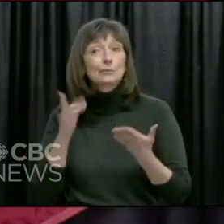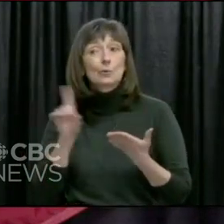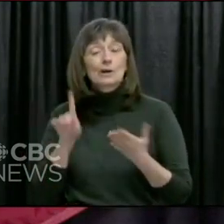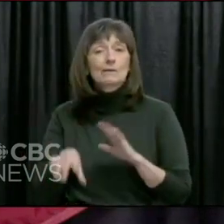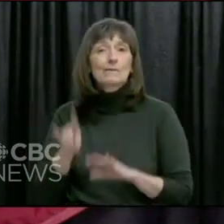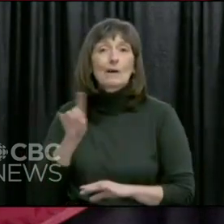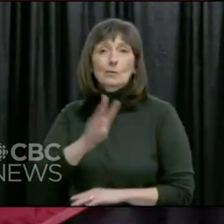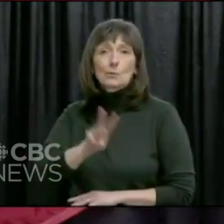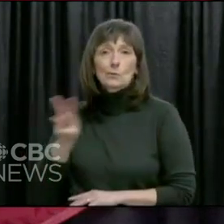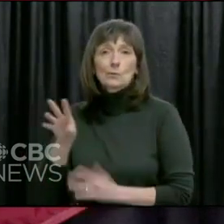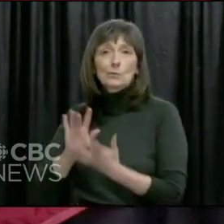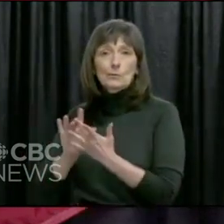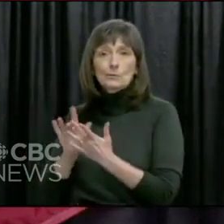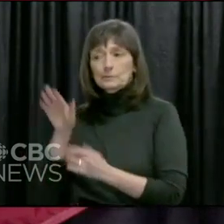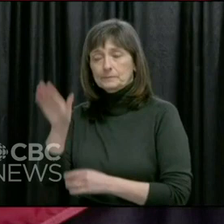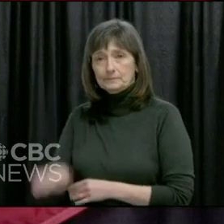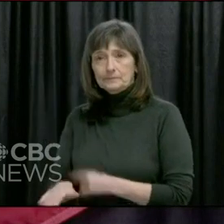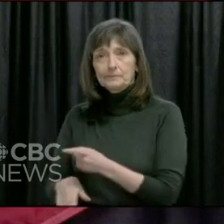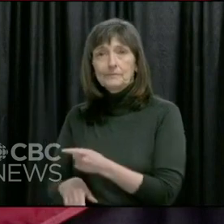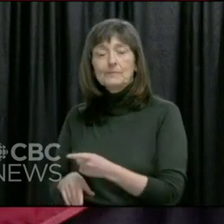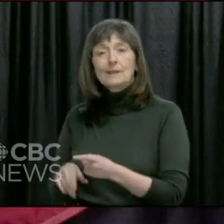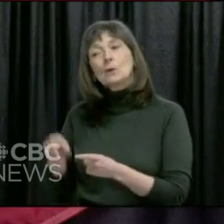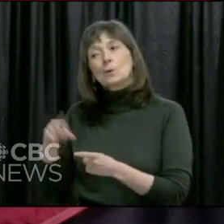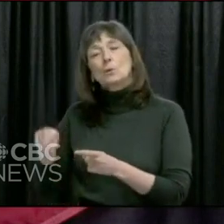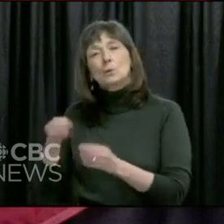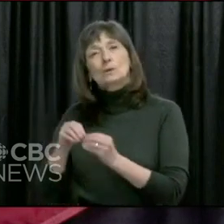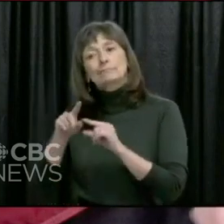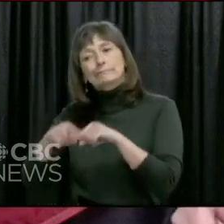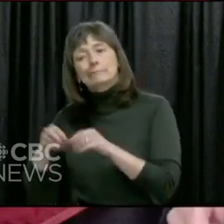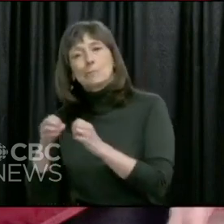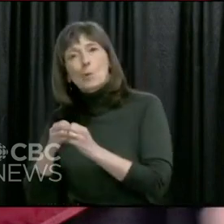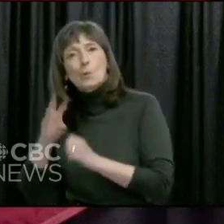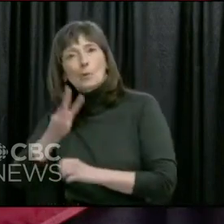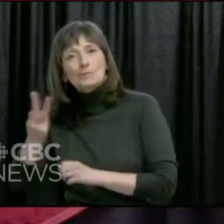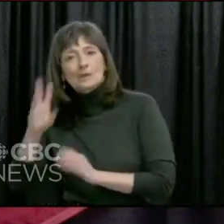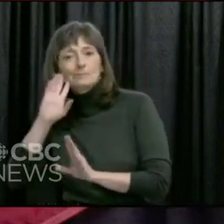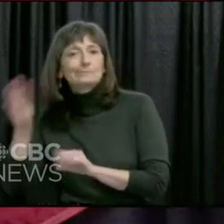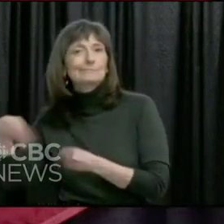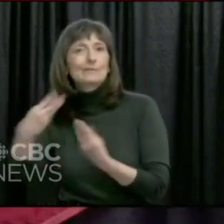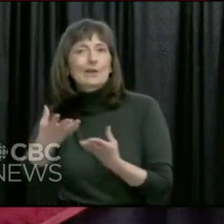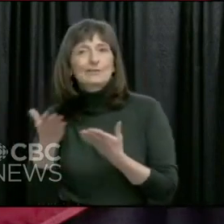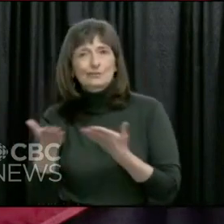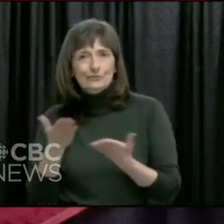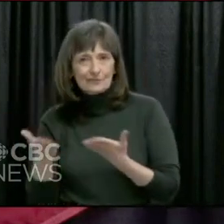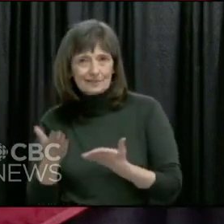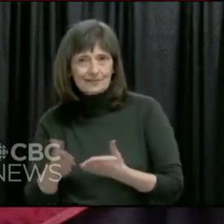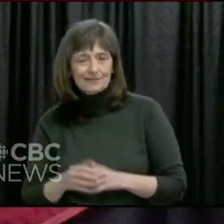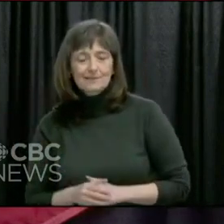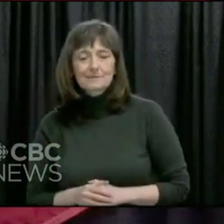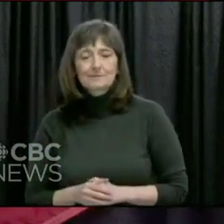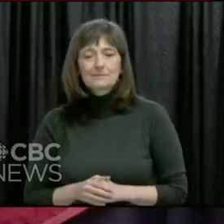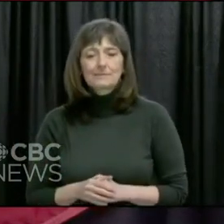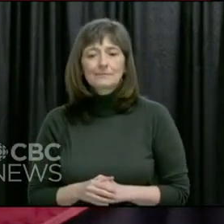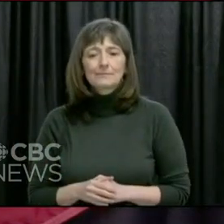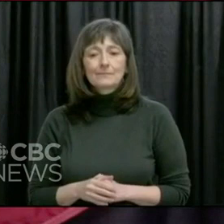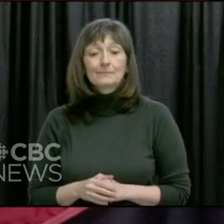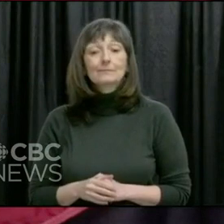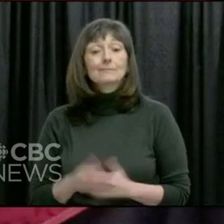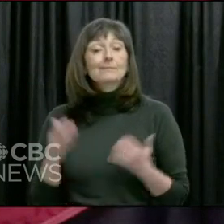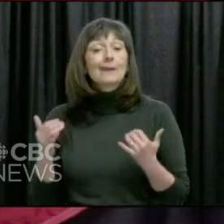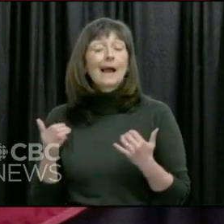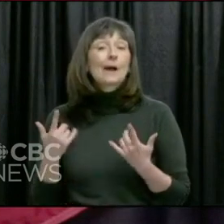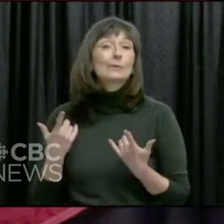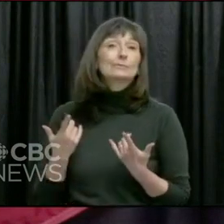we have focused expanding the digital delivery service for government workers. So this of course, is when many of our business